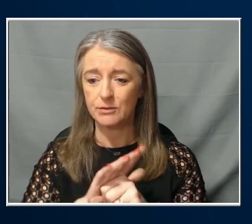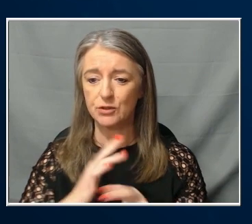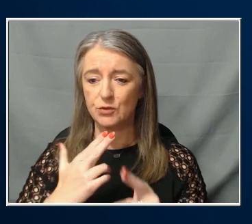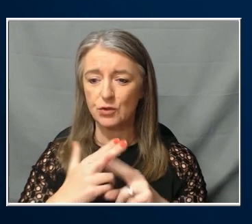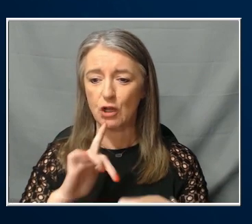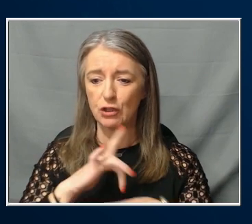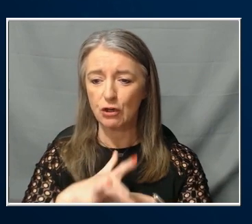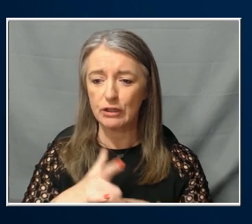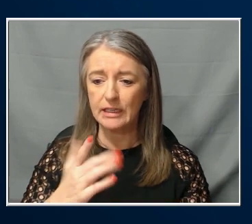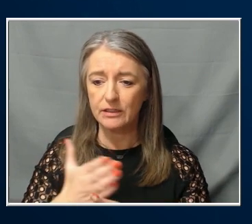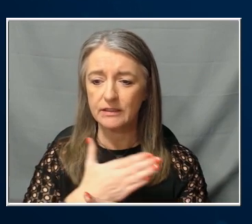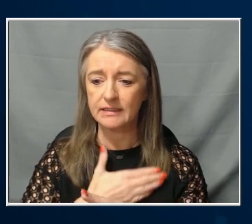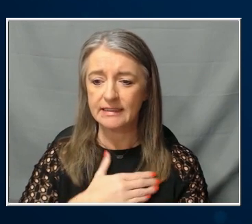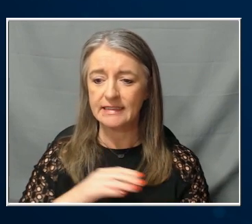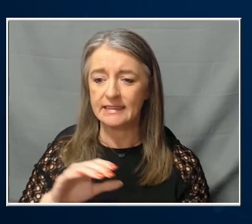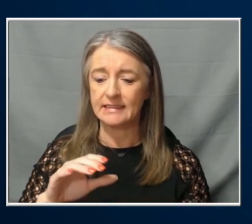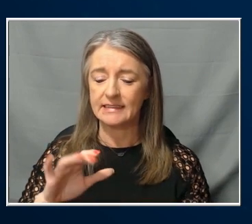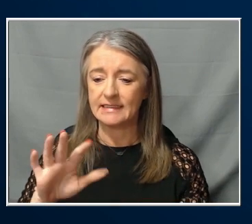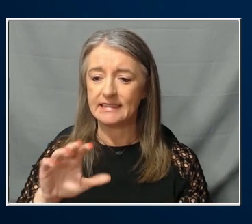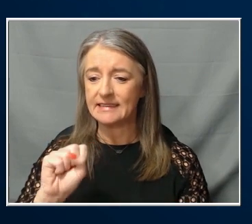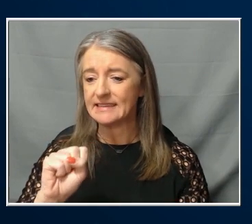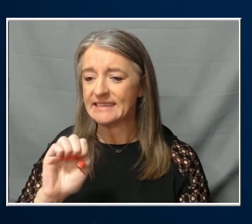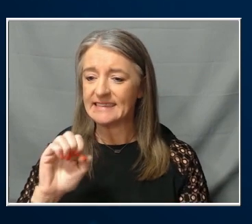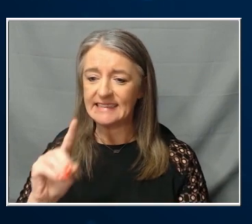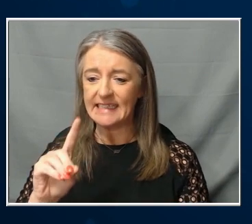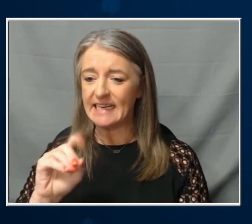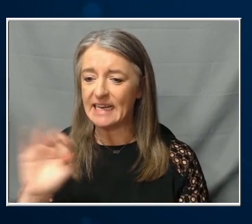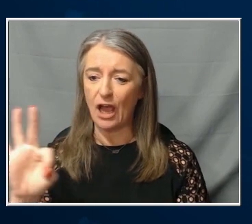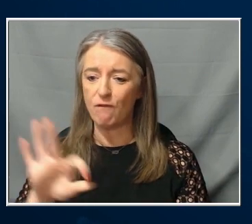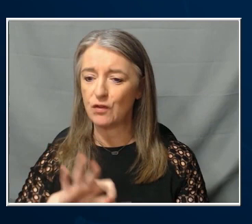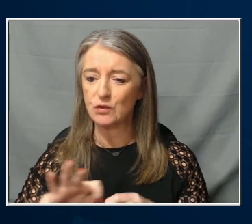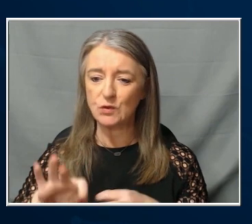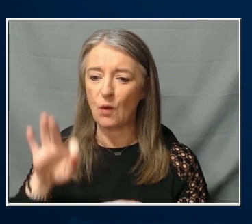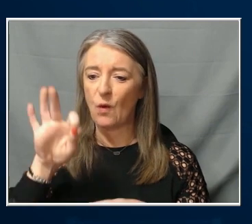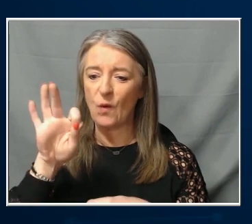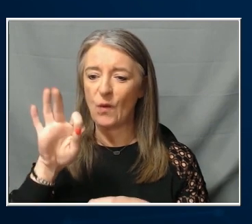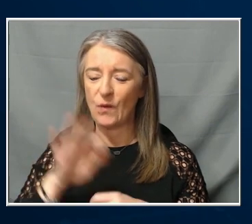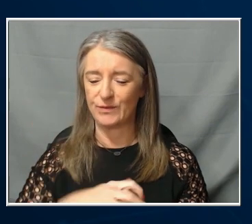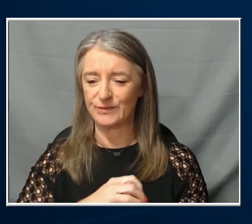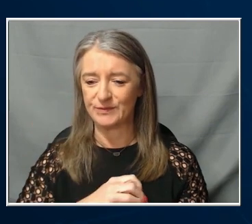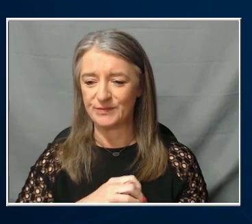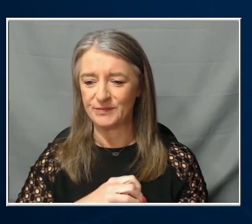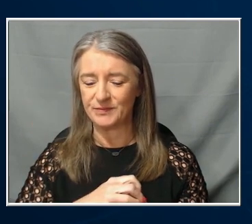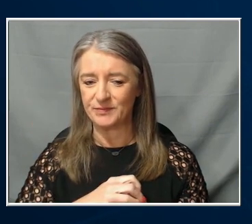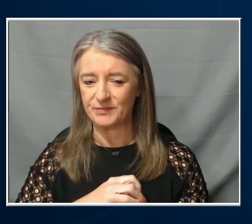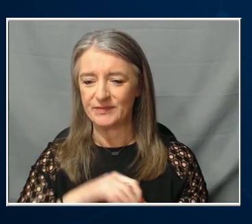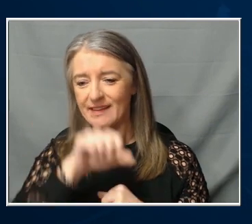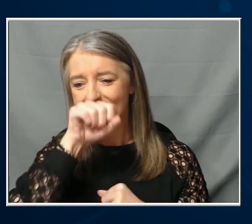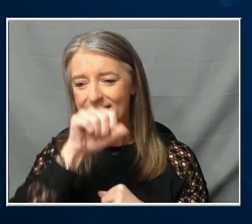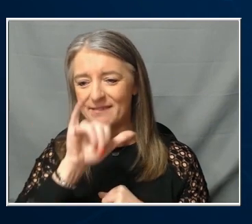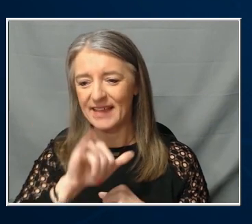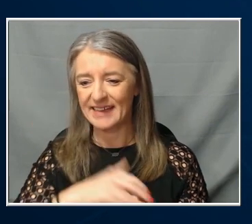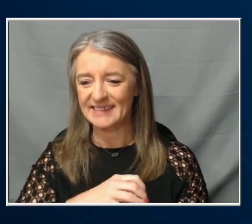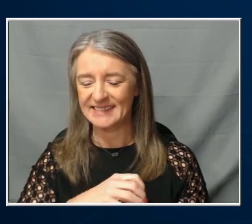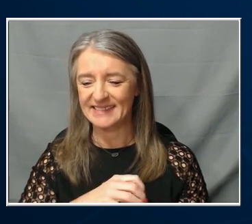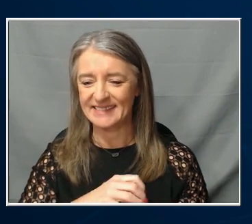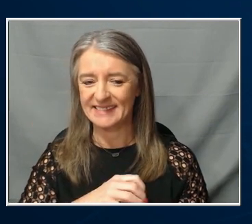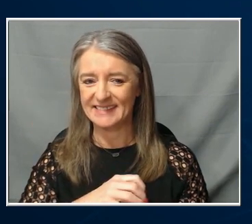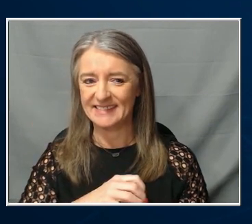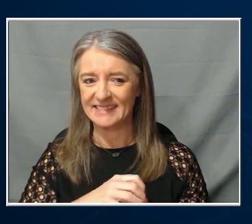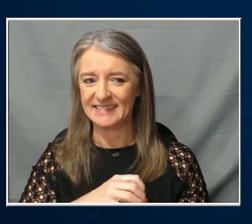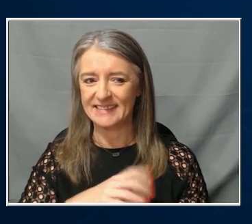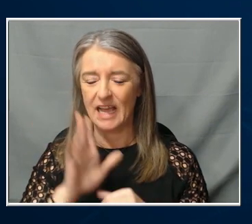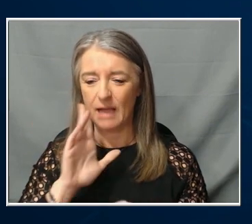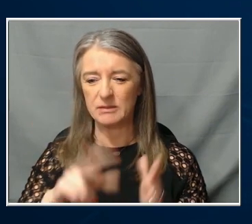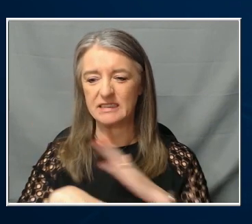The seat of the soul. The seed of the soul. The seed Oh, of the that is soul. just so lovely. I love that. I cannot agree more. I'm going to use that. I'm stealing